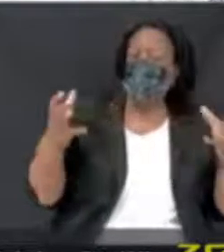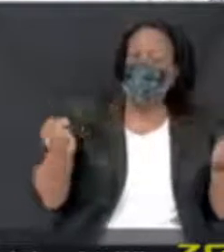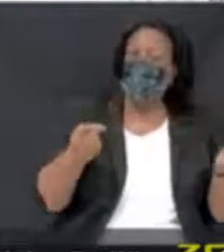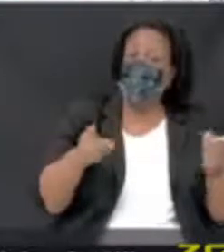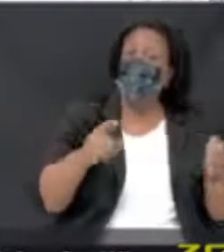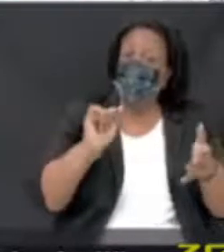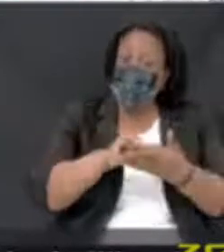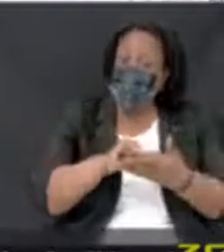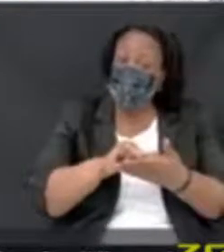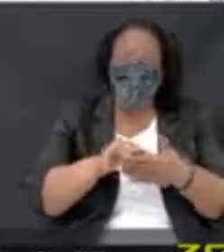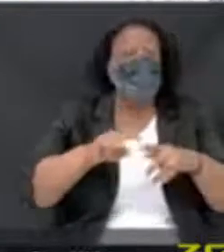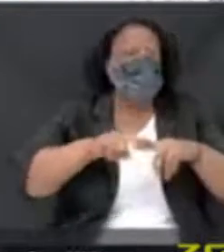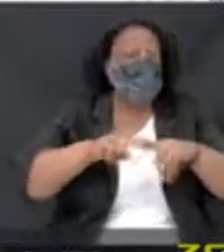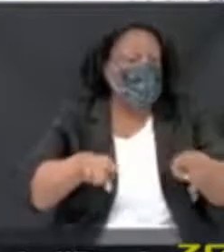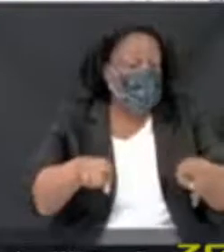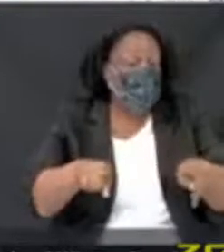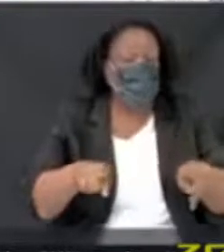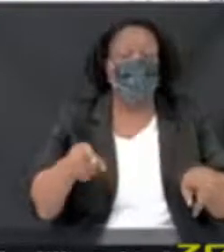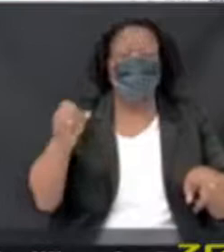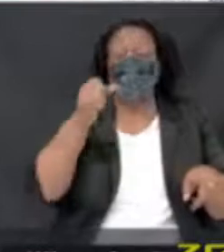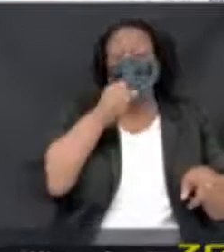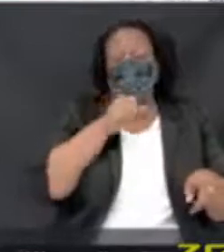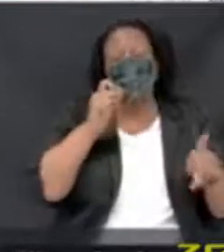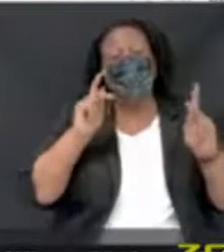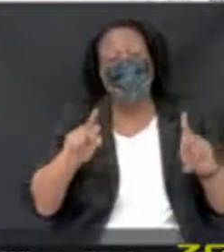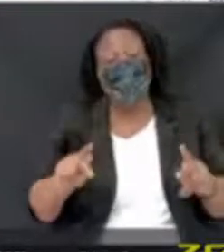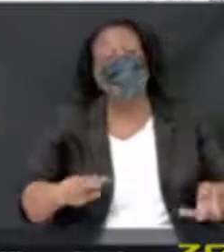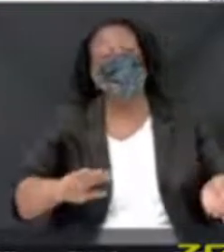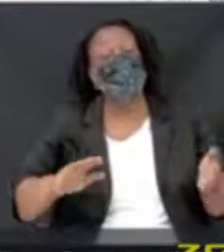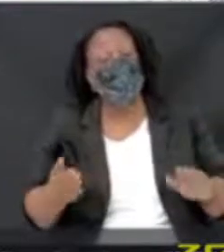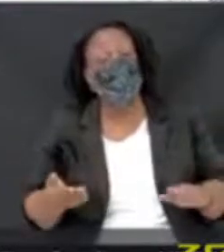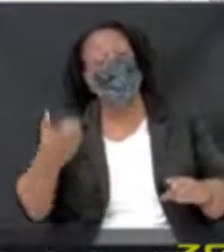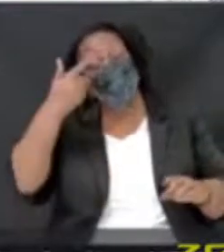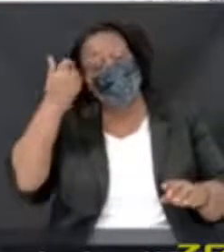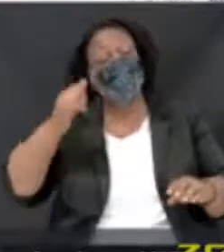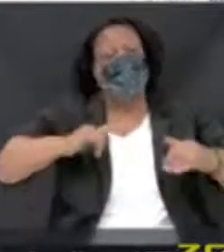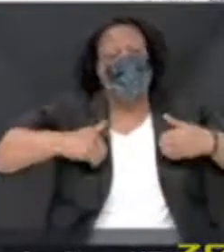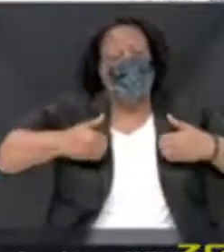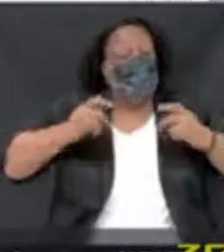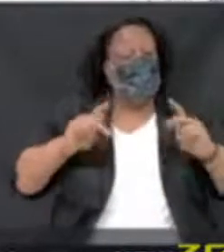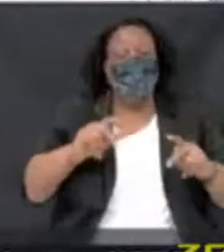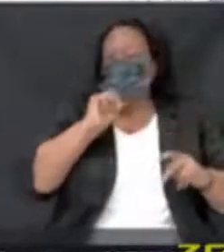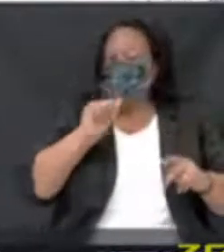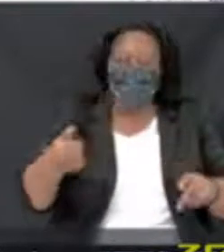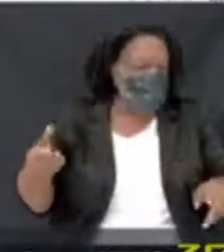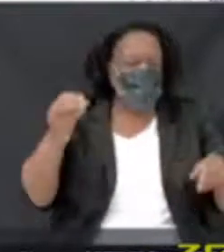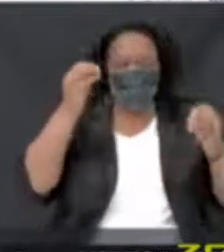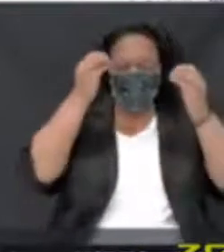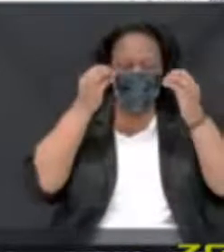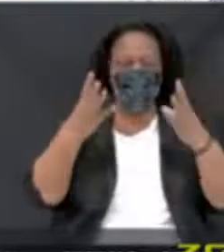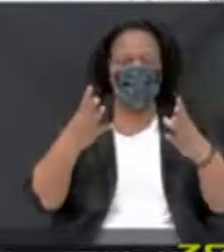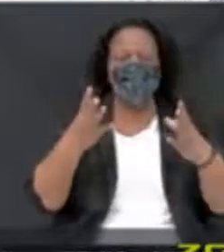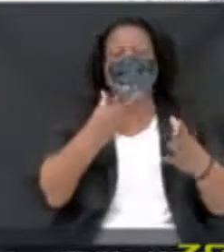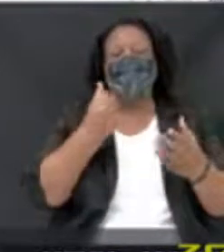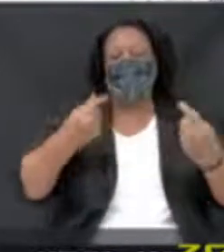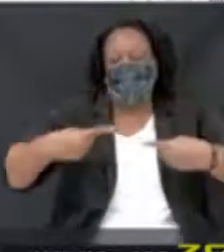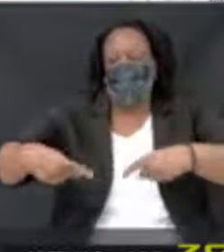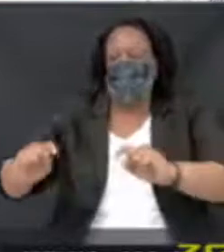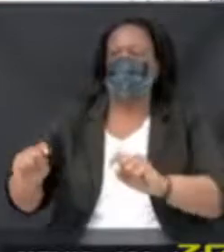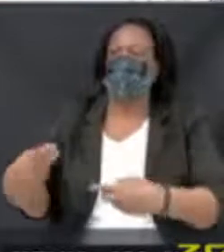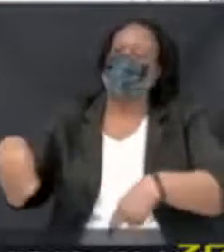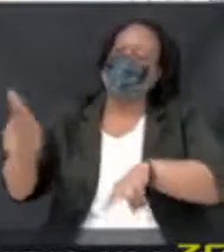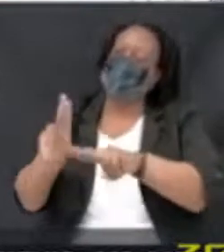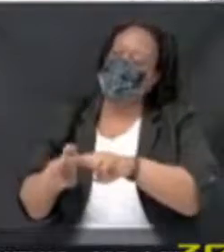elderly with pre-existing conditions who are dying when the virus is unknowingly brought back home to them while they're in their